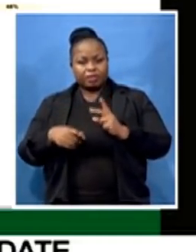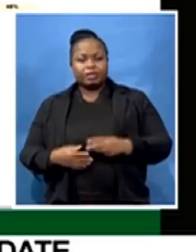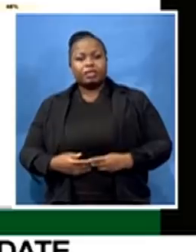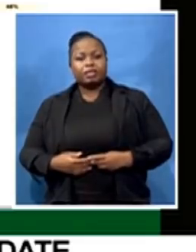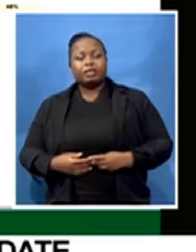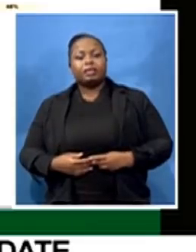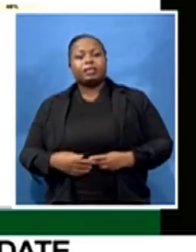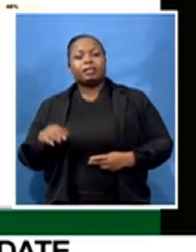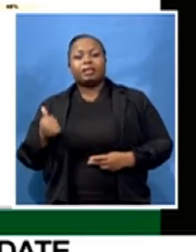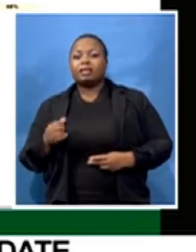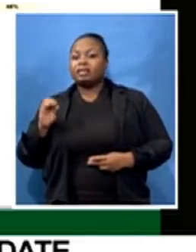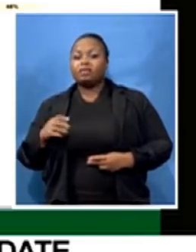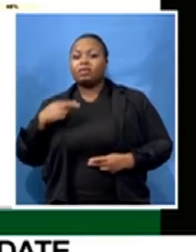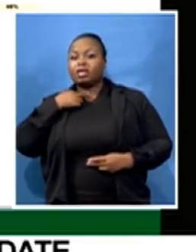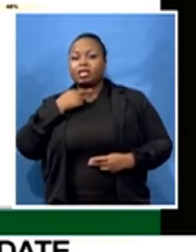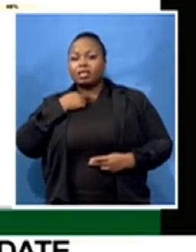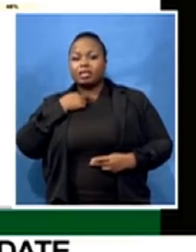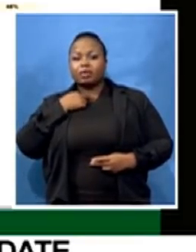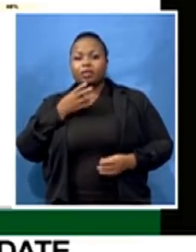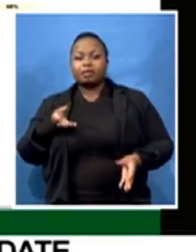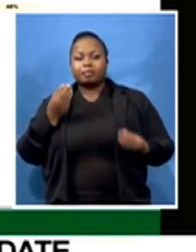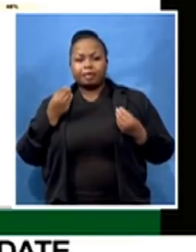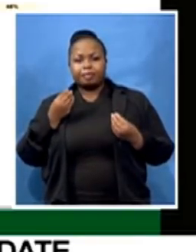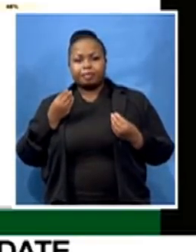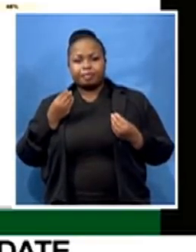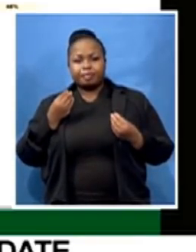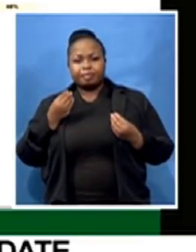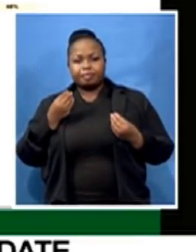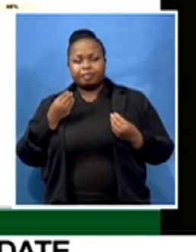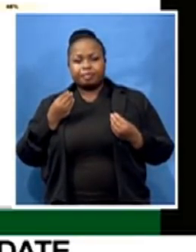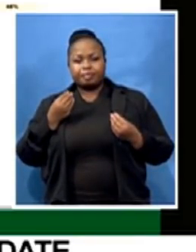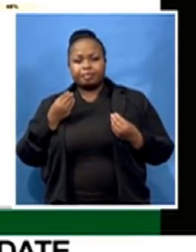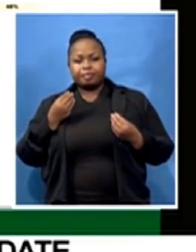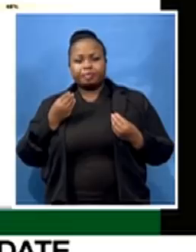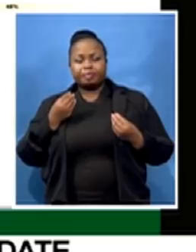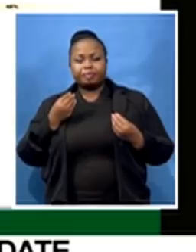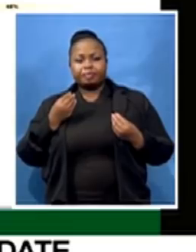one that we should be able to